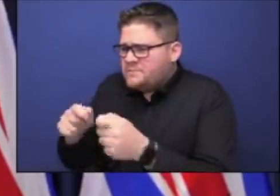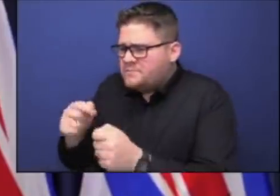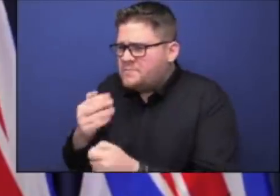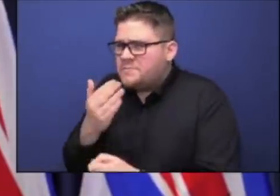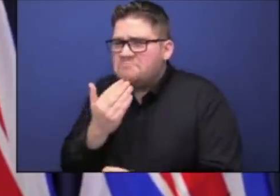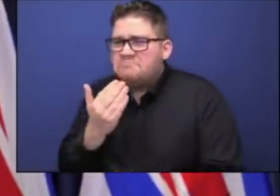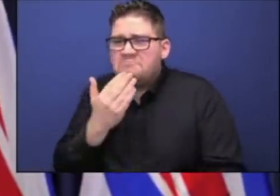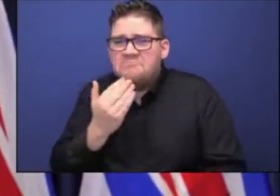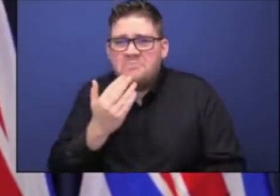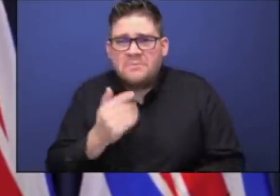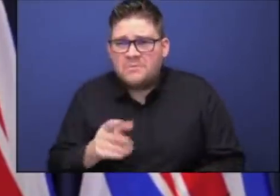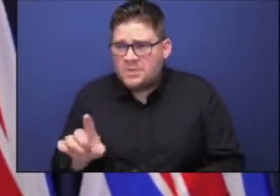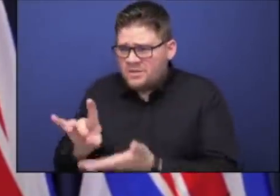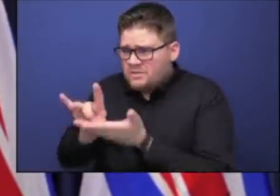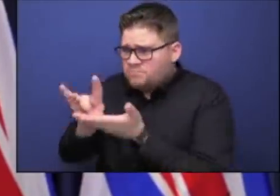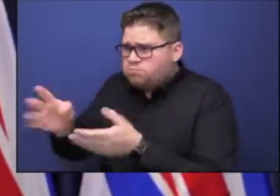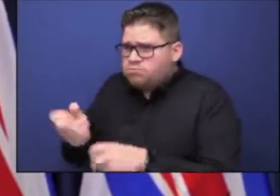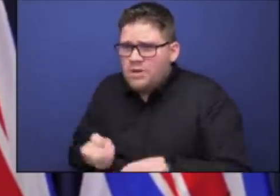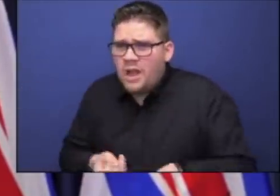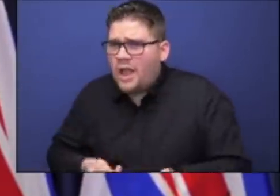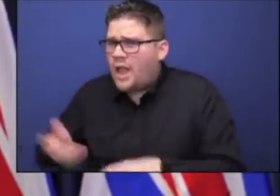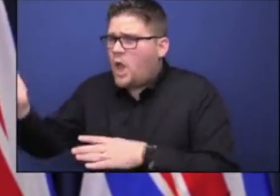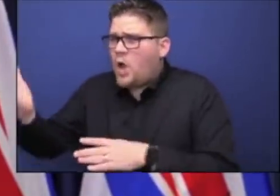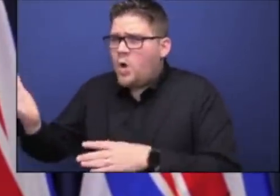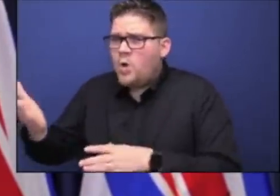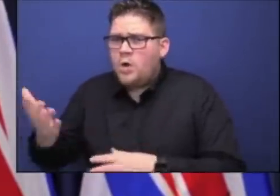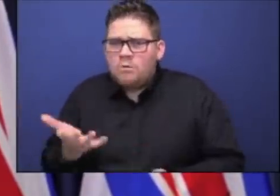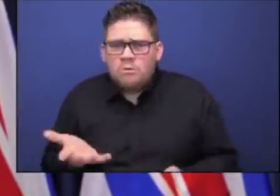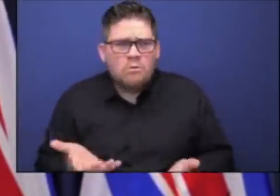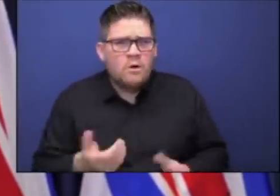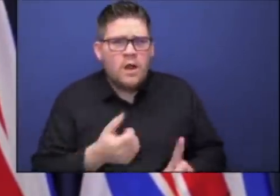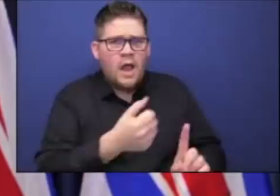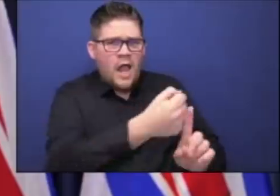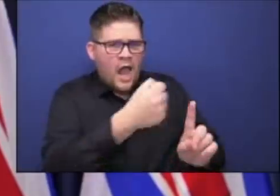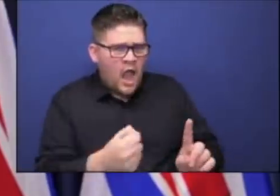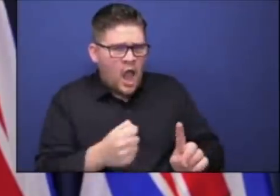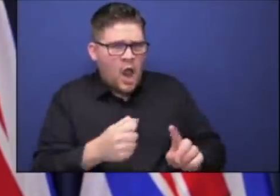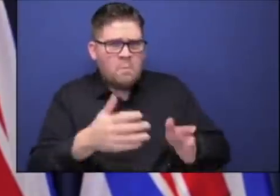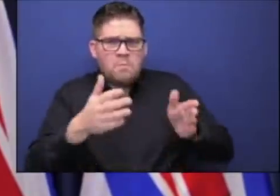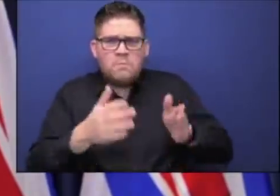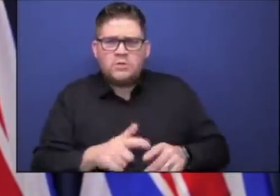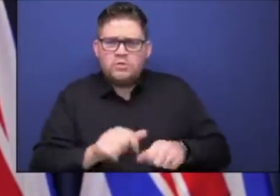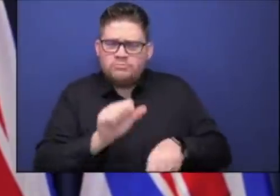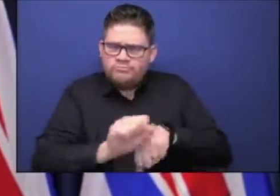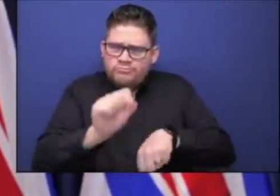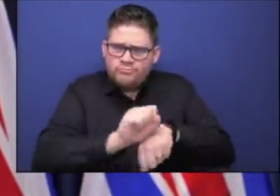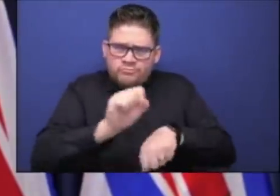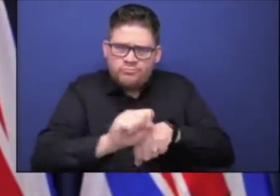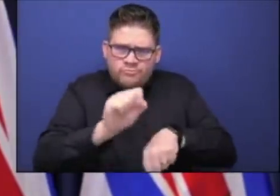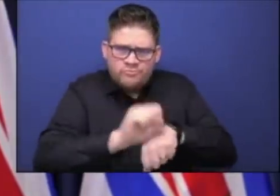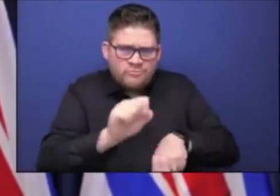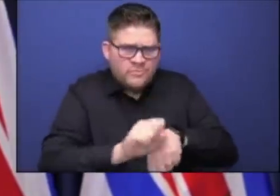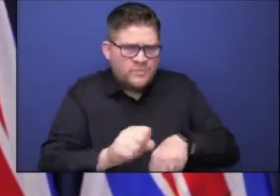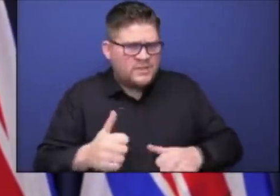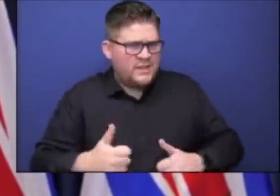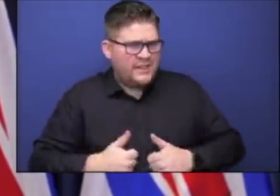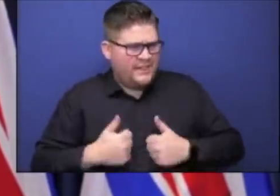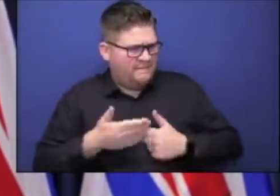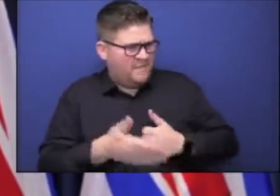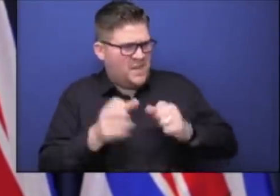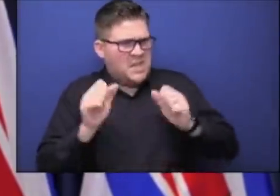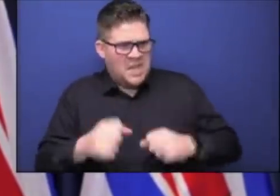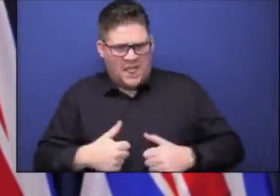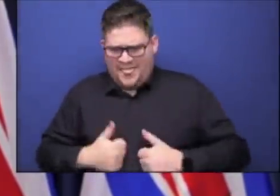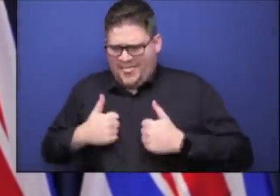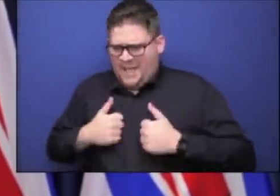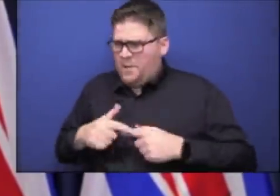eviction notices and that fear of eviction, or real evictions, because many people don't fight these kinds of things or they don't know their rights and they end